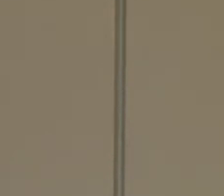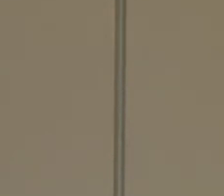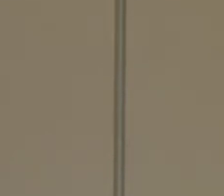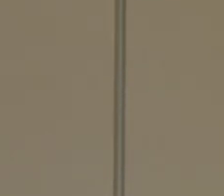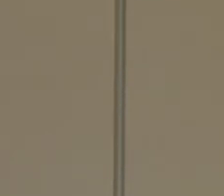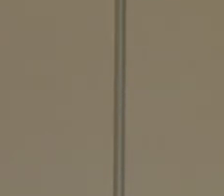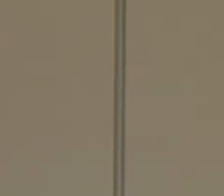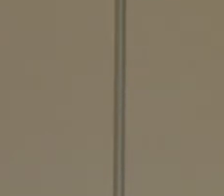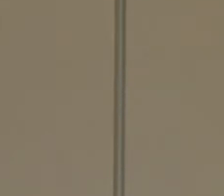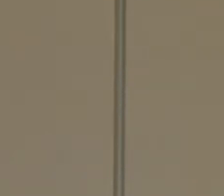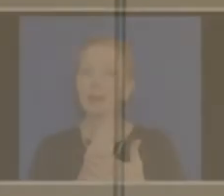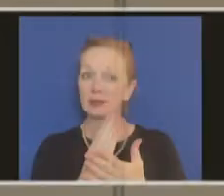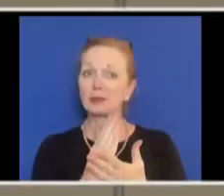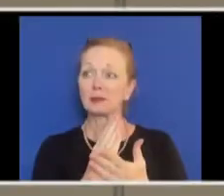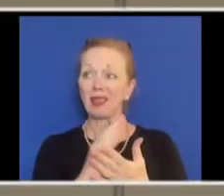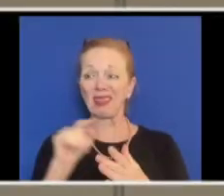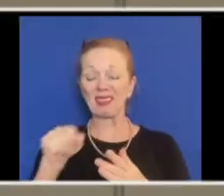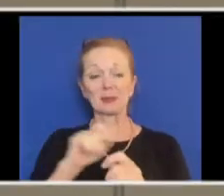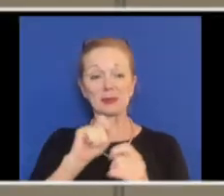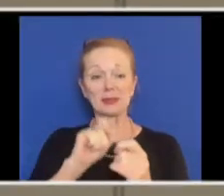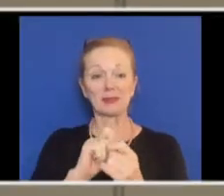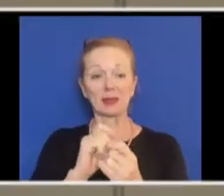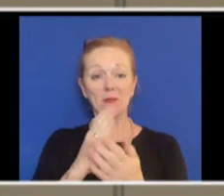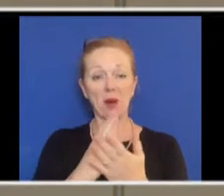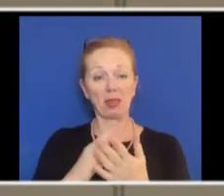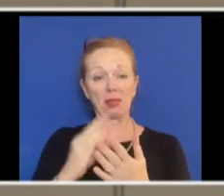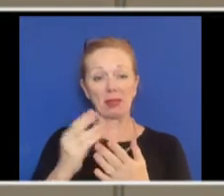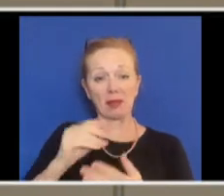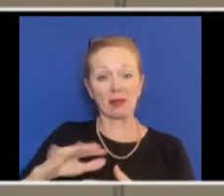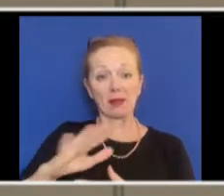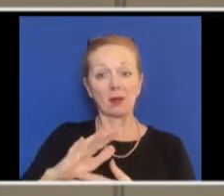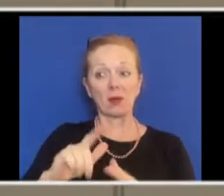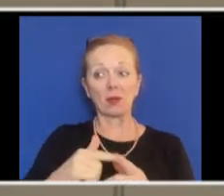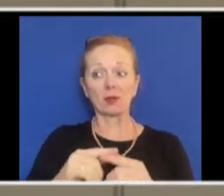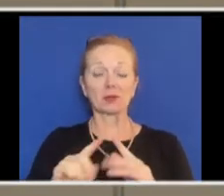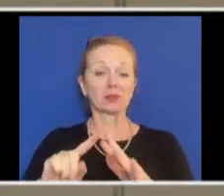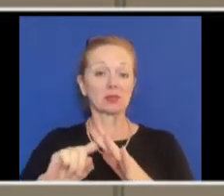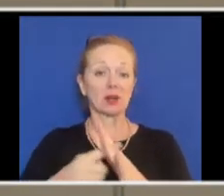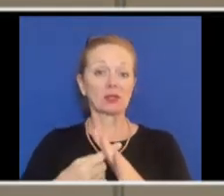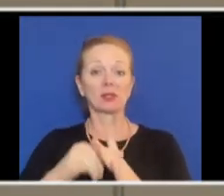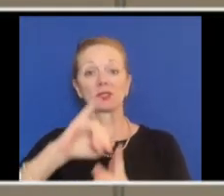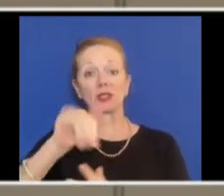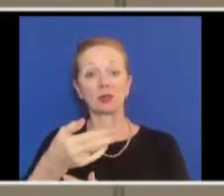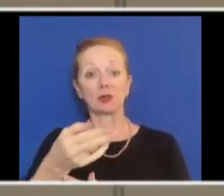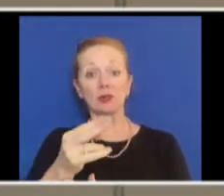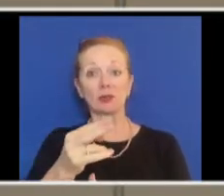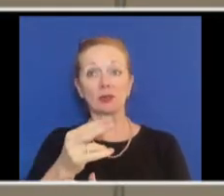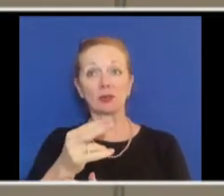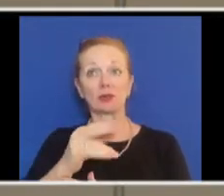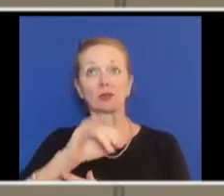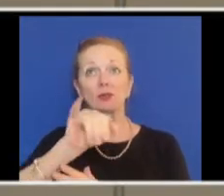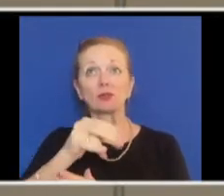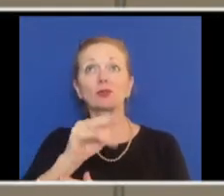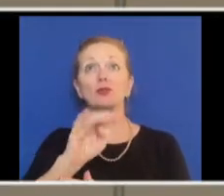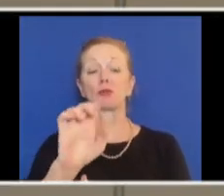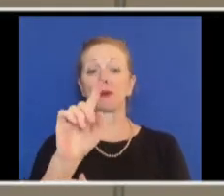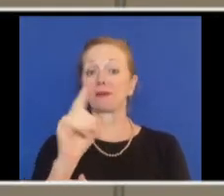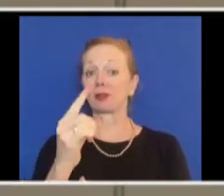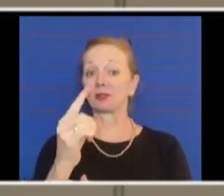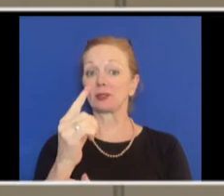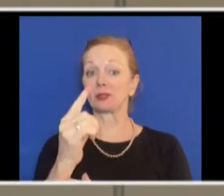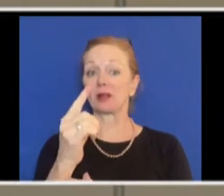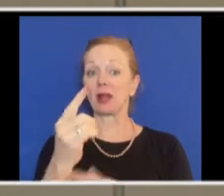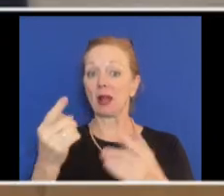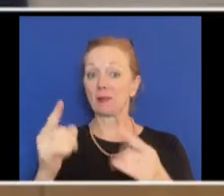parcel when the Udo goes into effect on January 1st on June uh June 1st excuse me